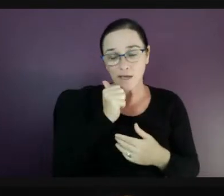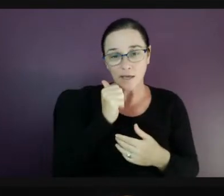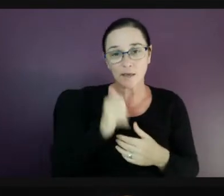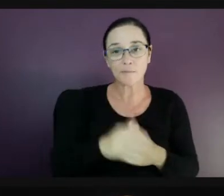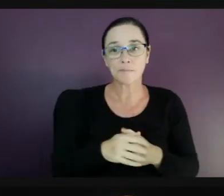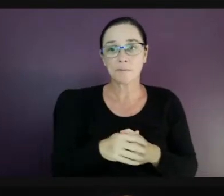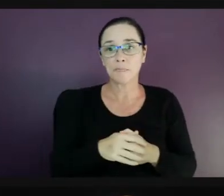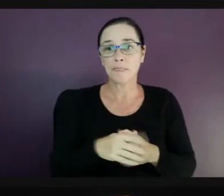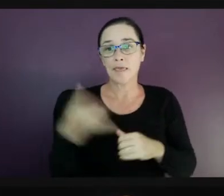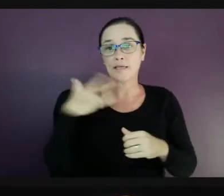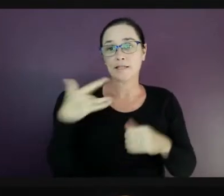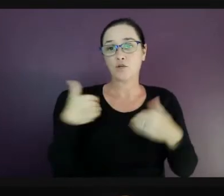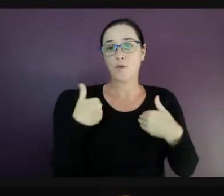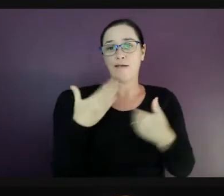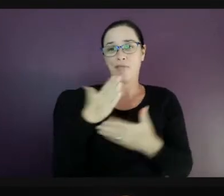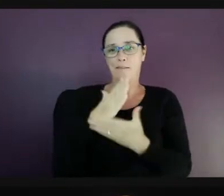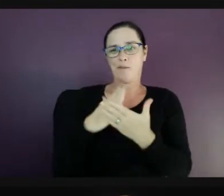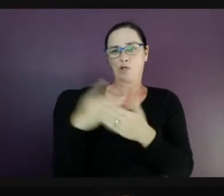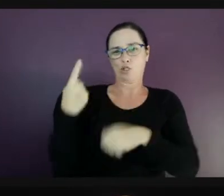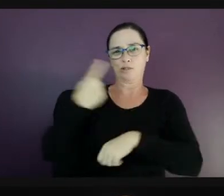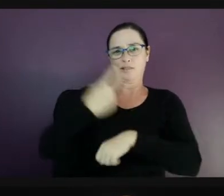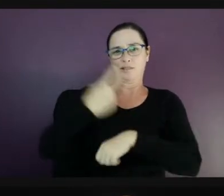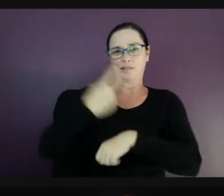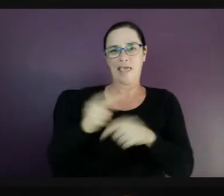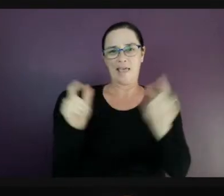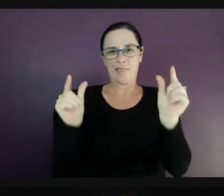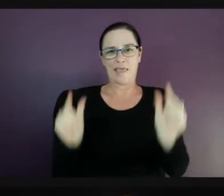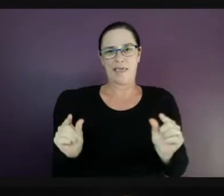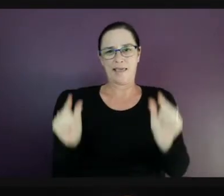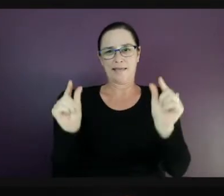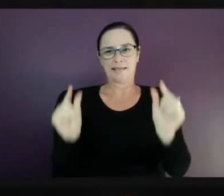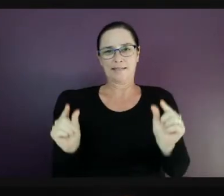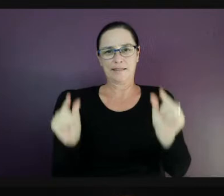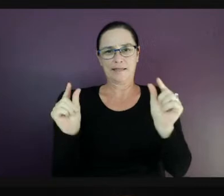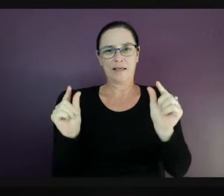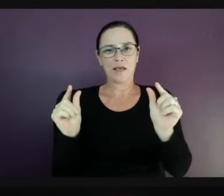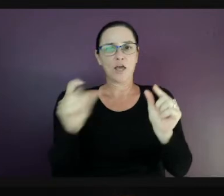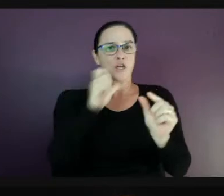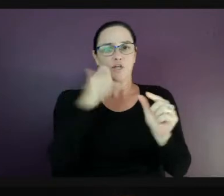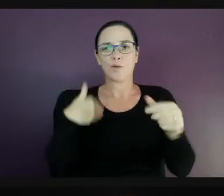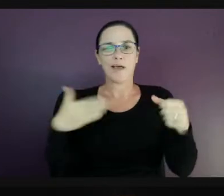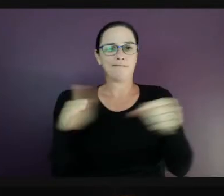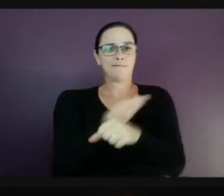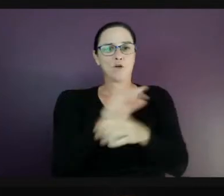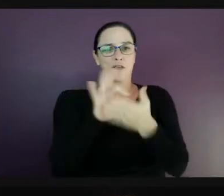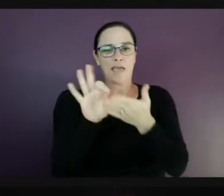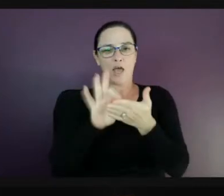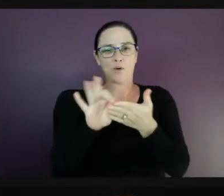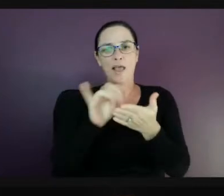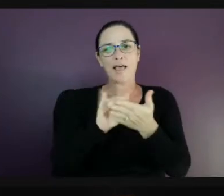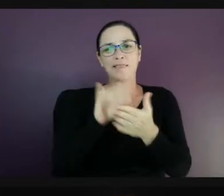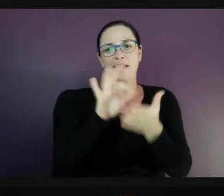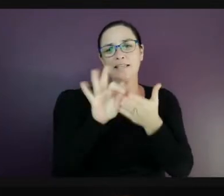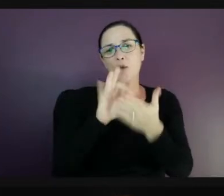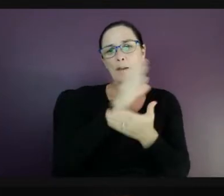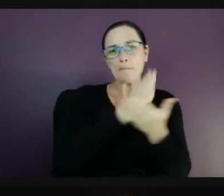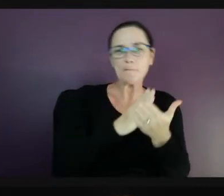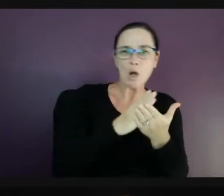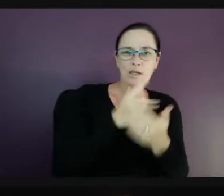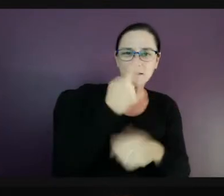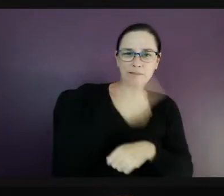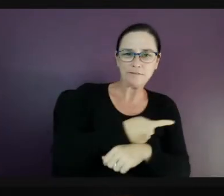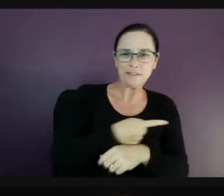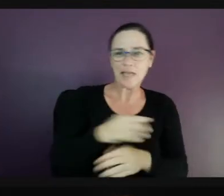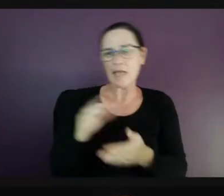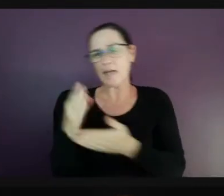the partial days at either end of the graph don't get fully counted. So this is only counting part of a day, this is only counting part of the day. So you really got to